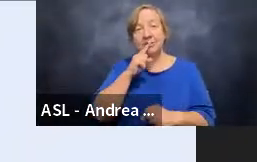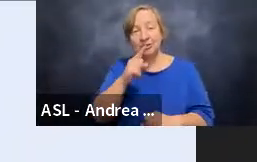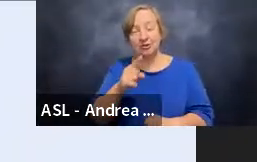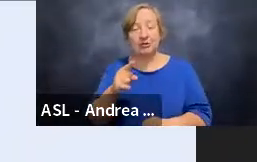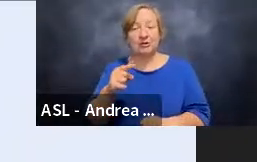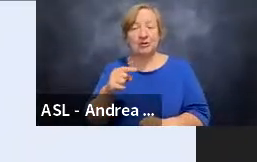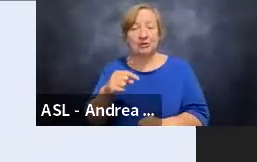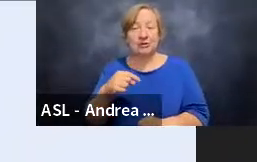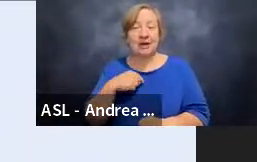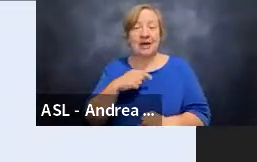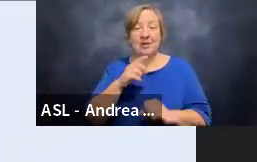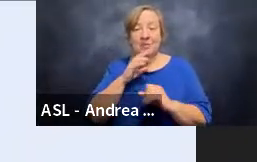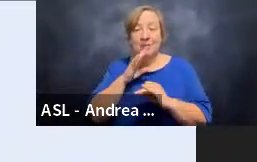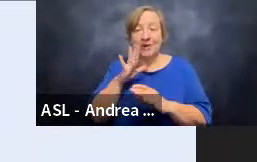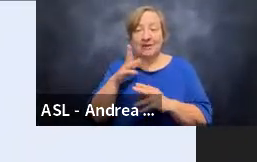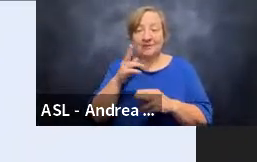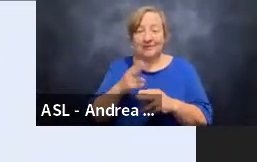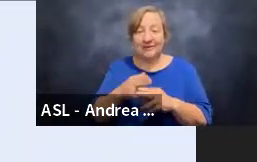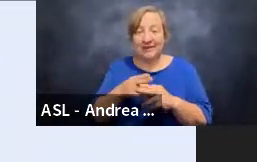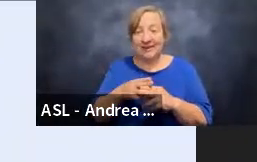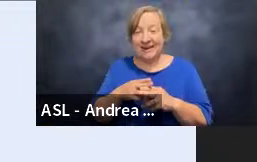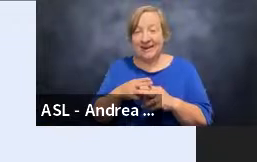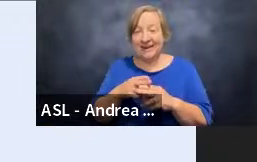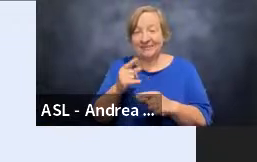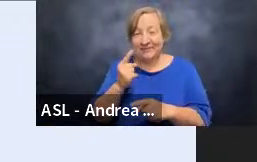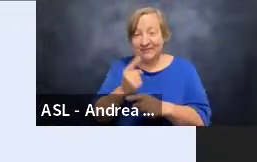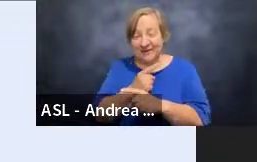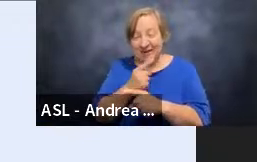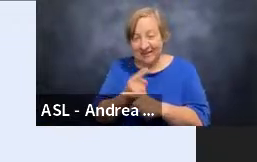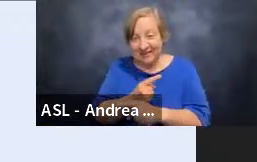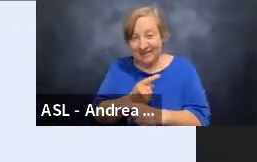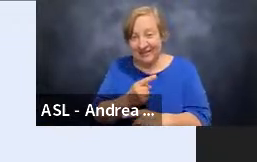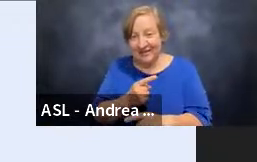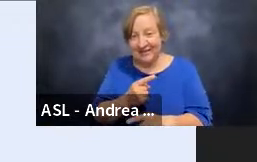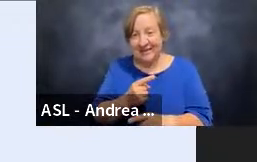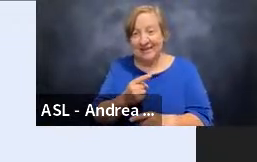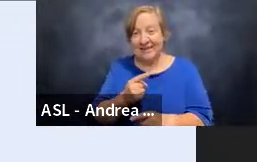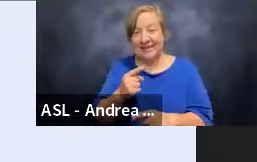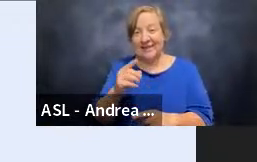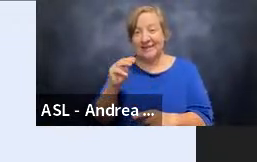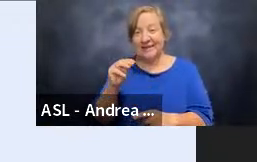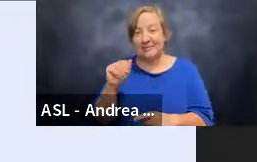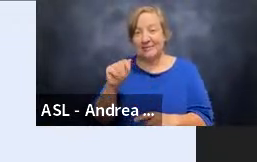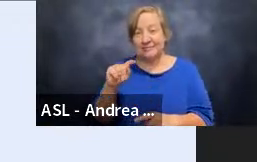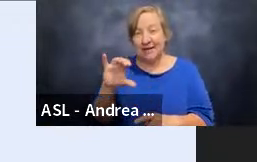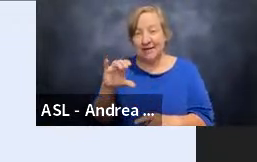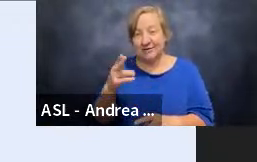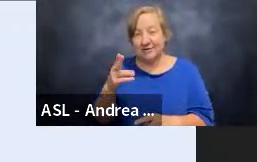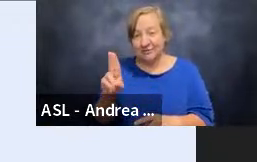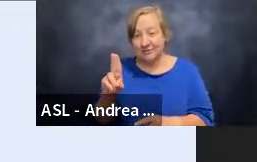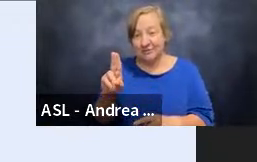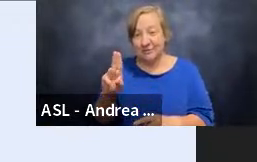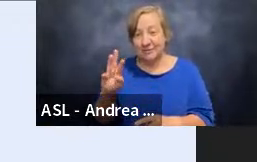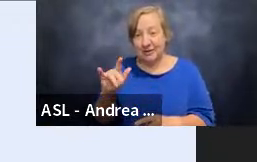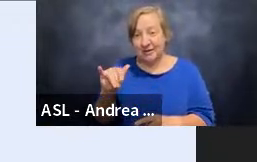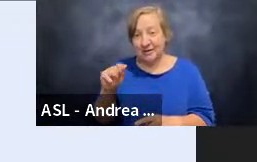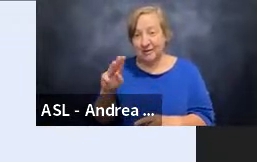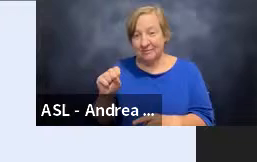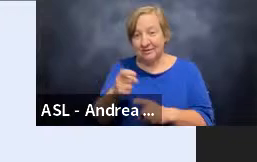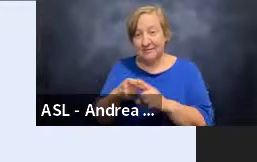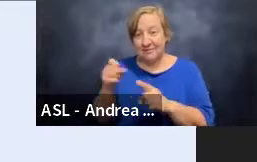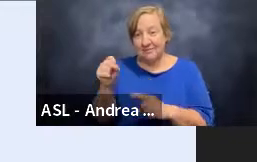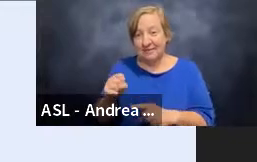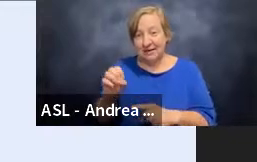I pronounce your name correctly. So is it Machu Williams from Southeast